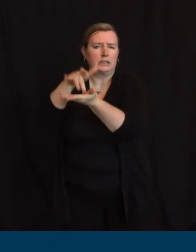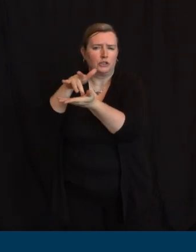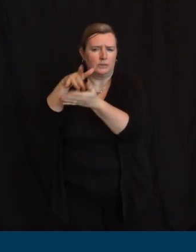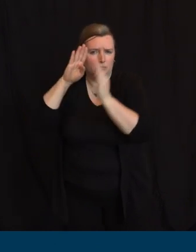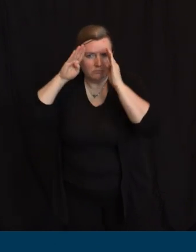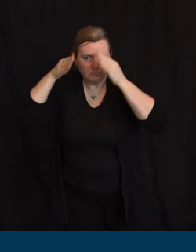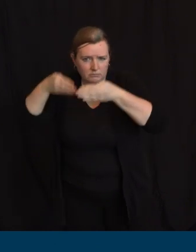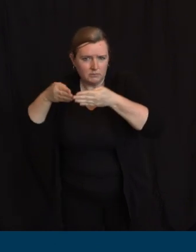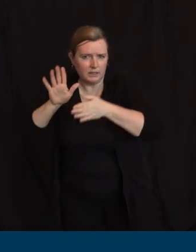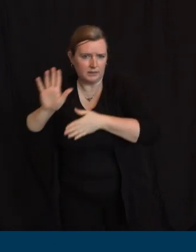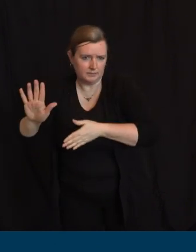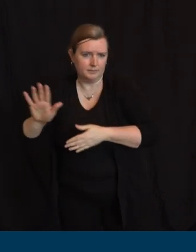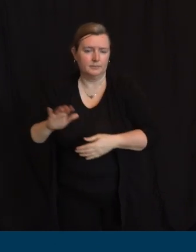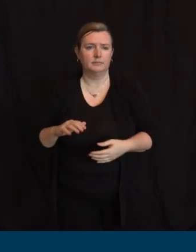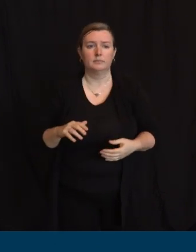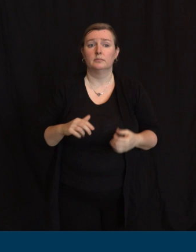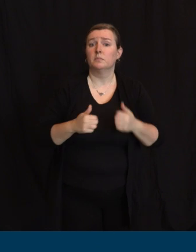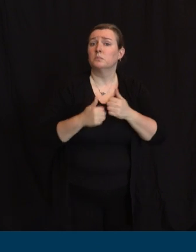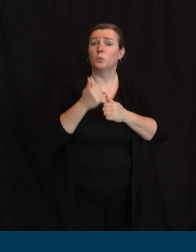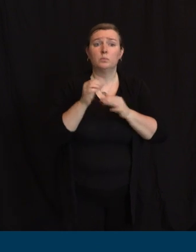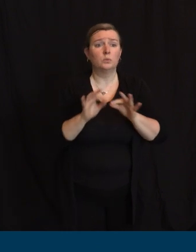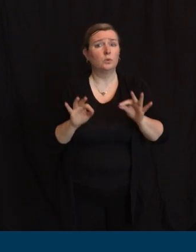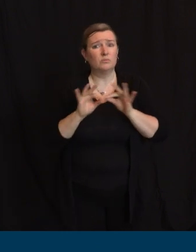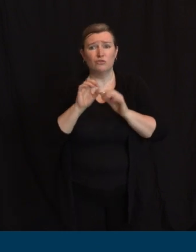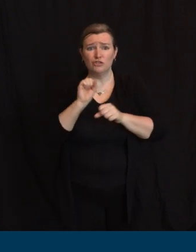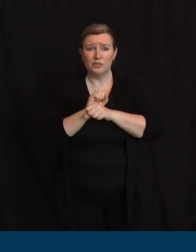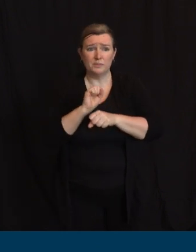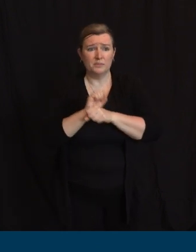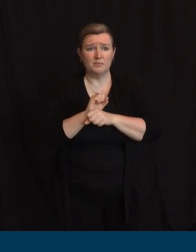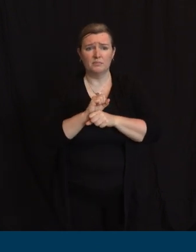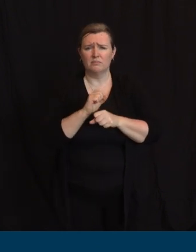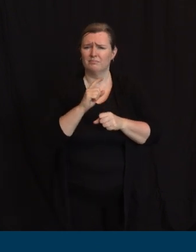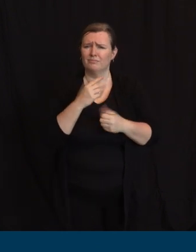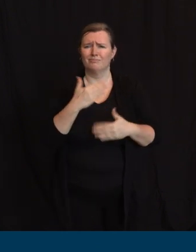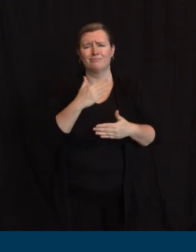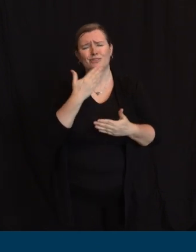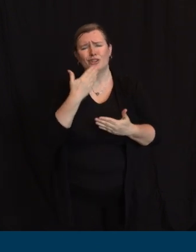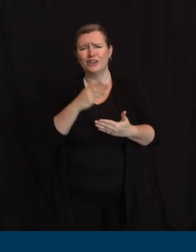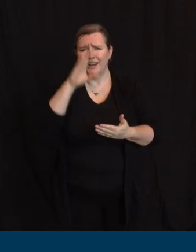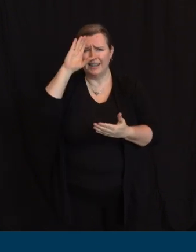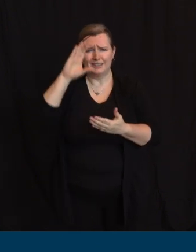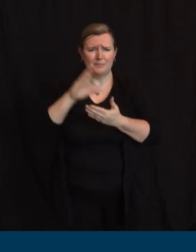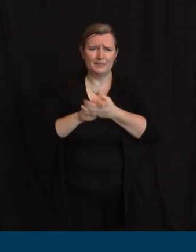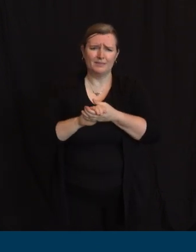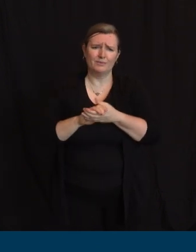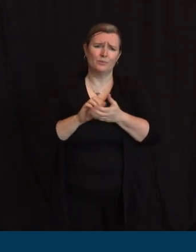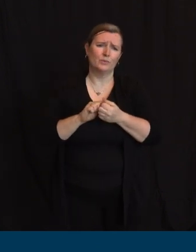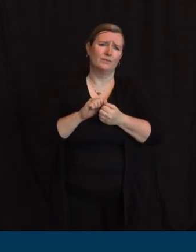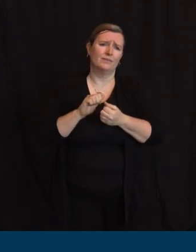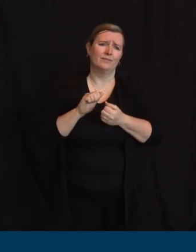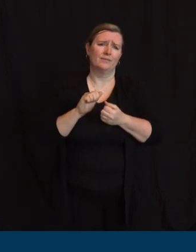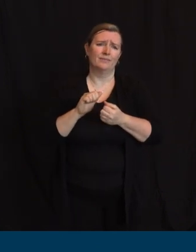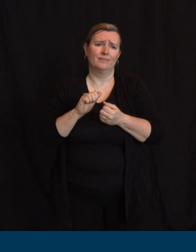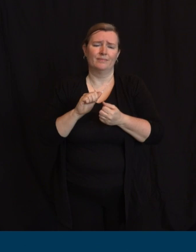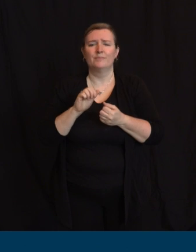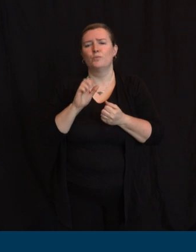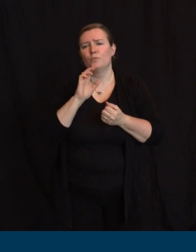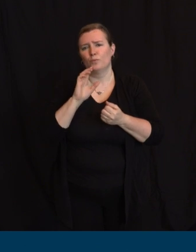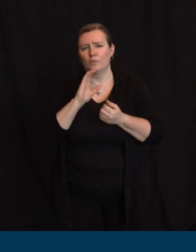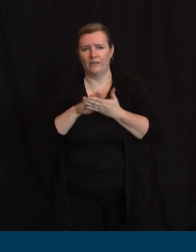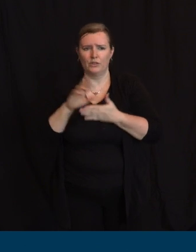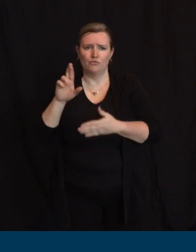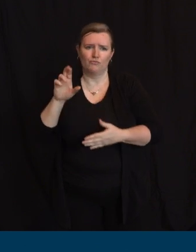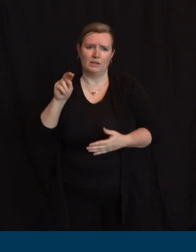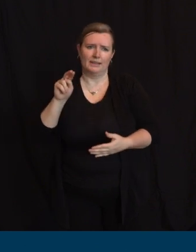were as husband to his wife, Renee, and again, I spoke to Renee earlier today, God bless her, and father to their children,